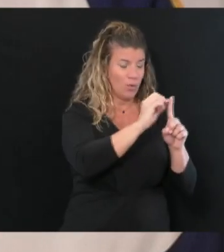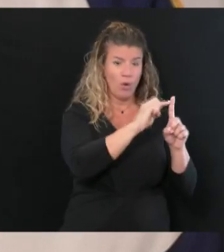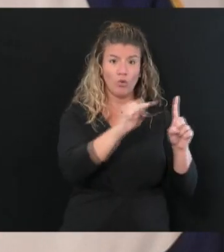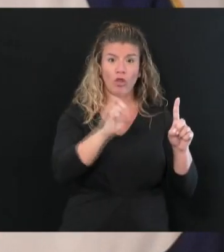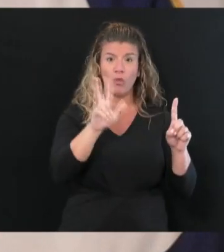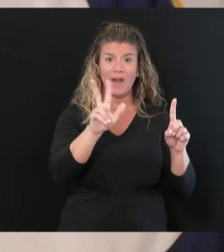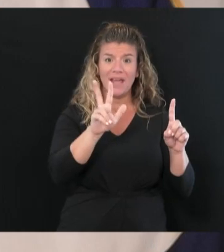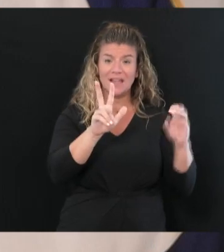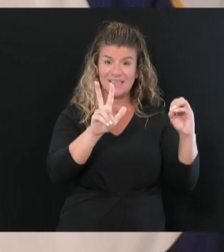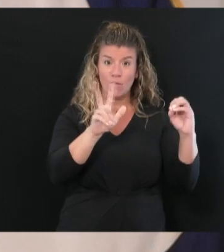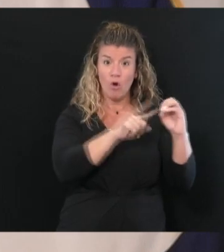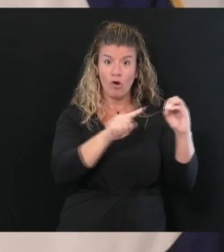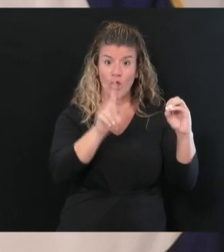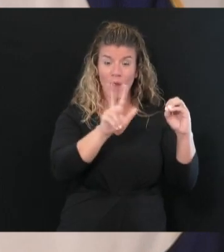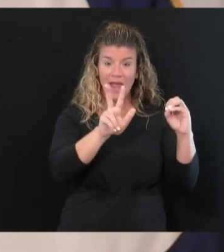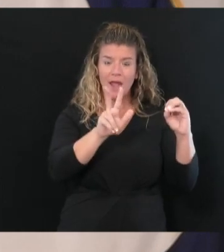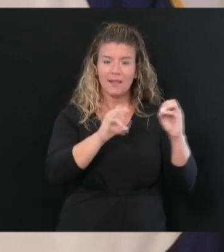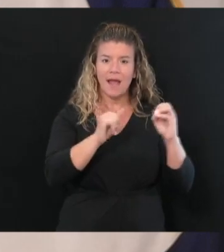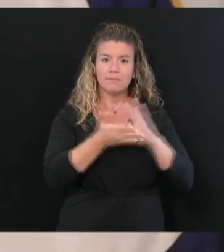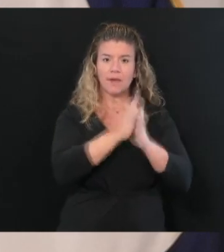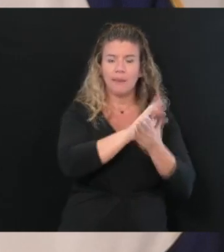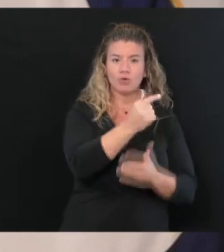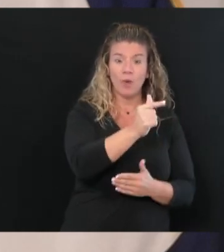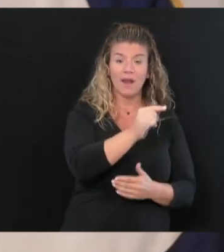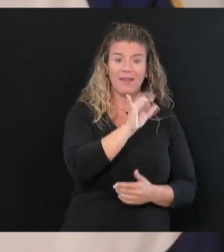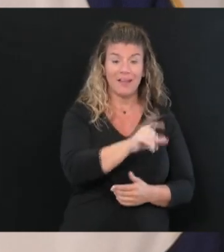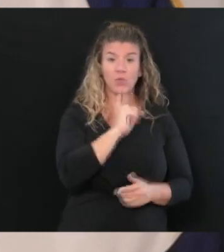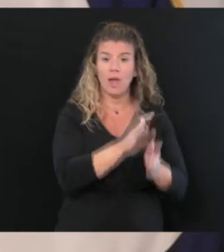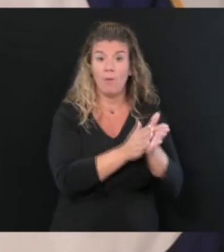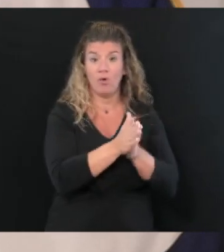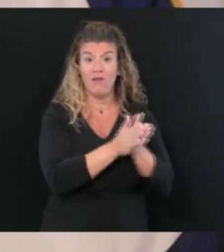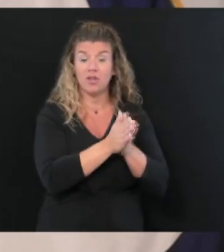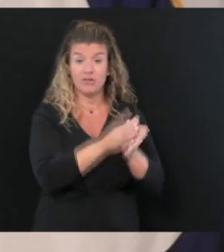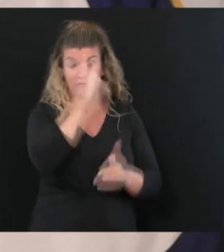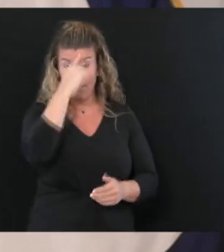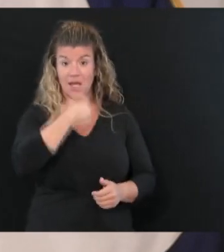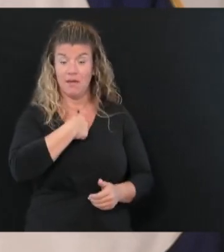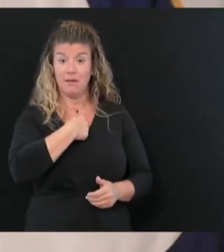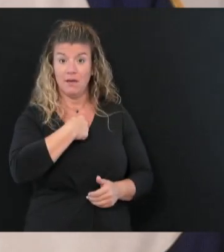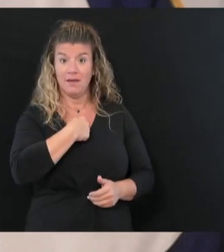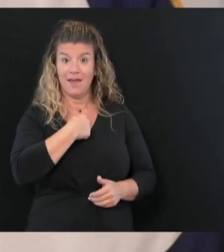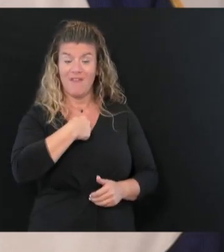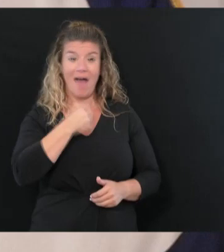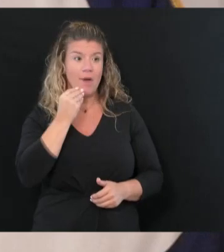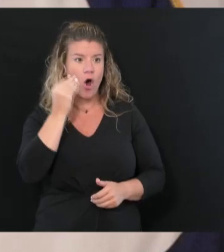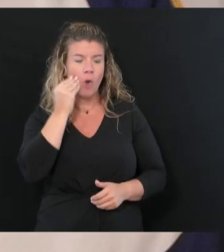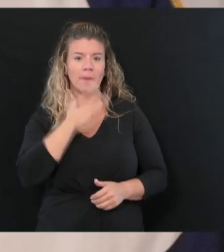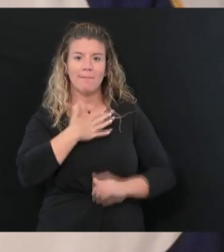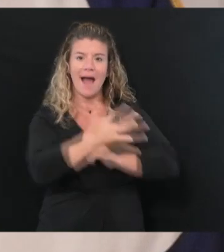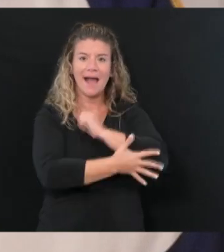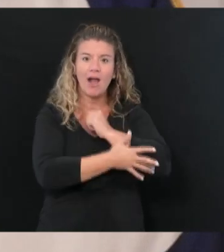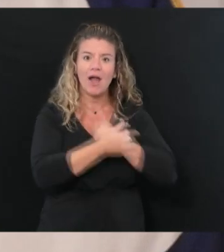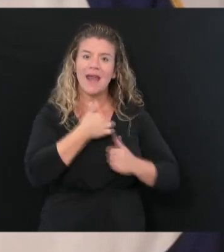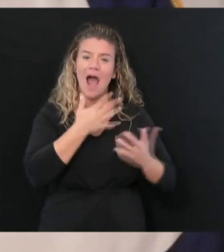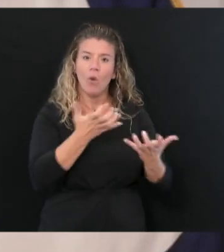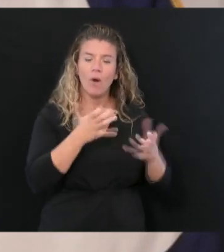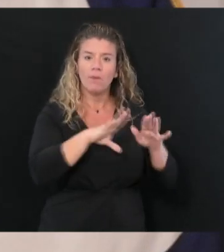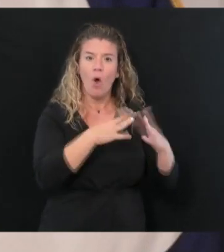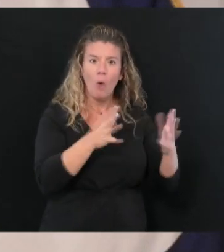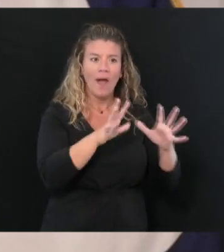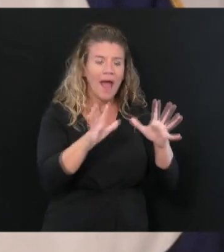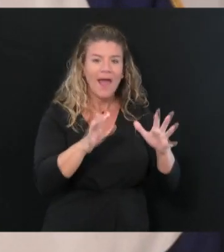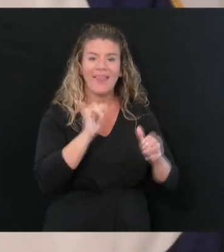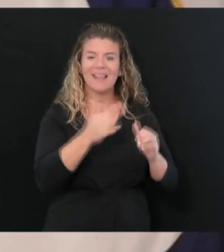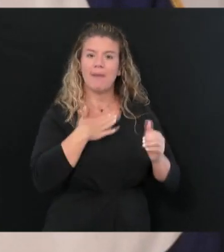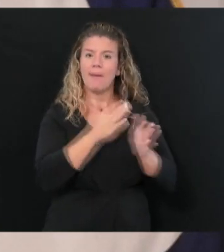get in the green, that's a motivation for me in my county. And so I want to go back and just